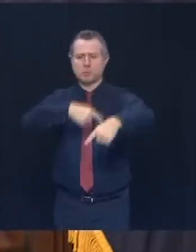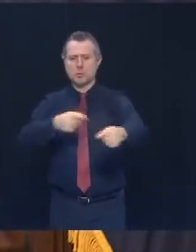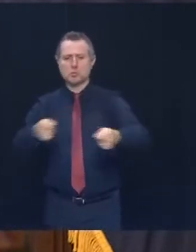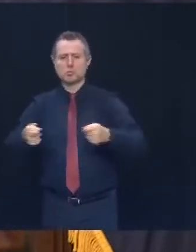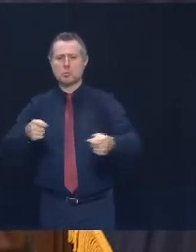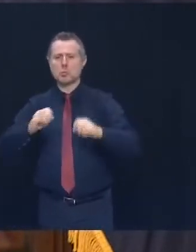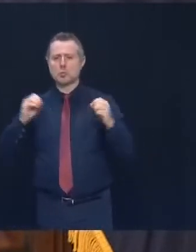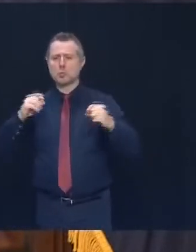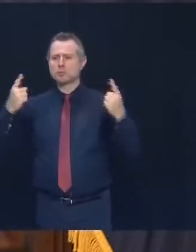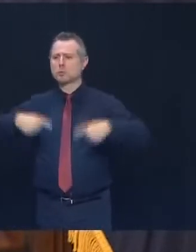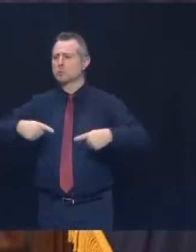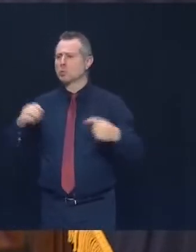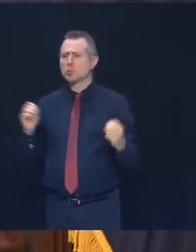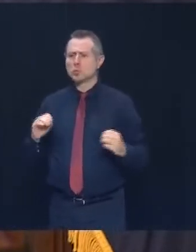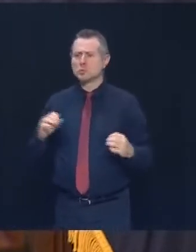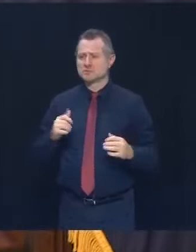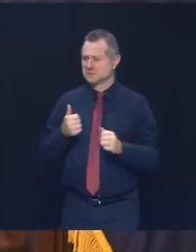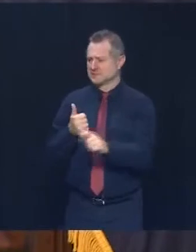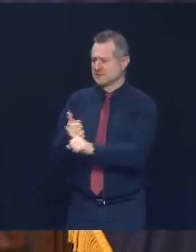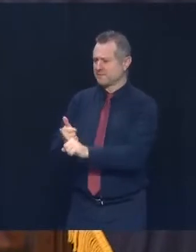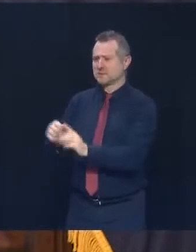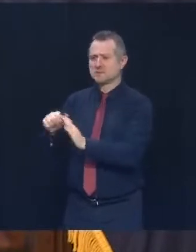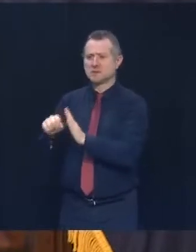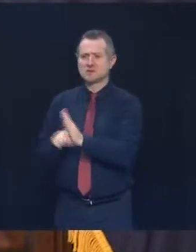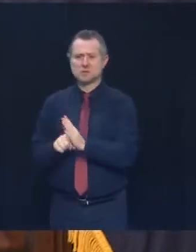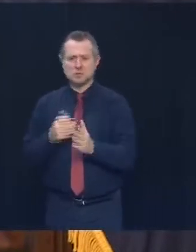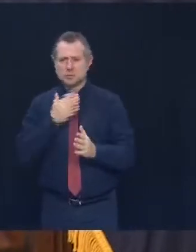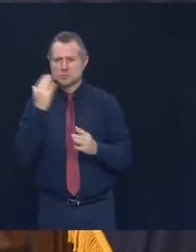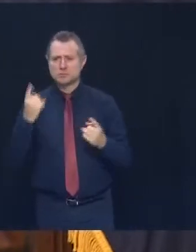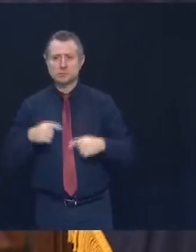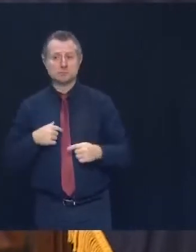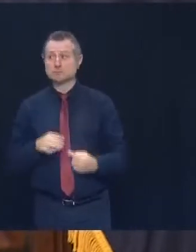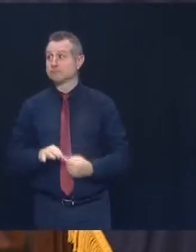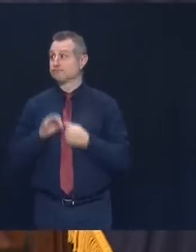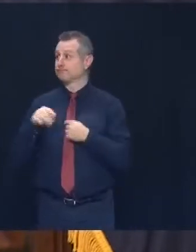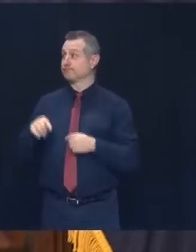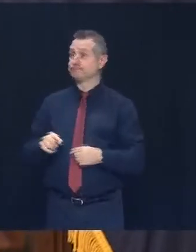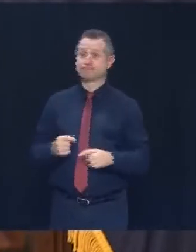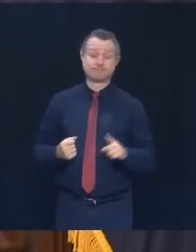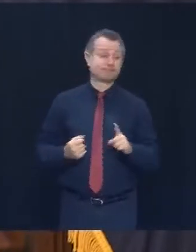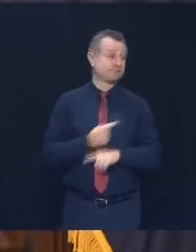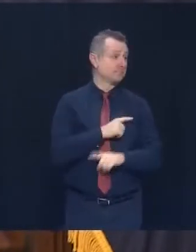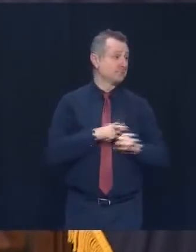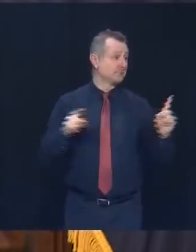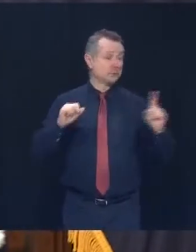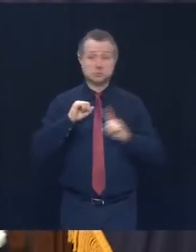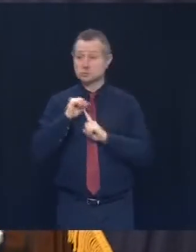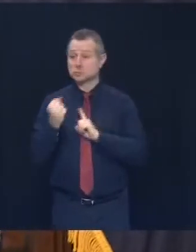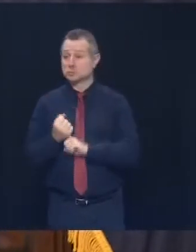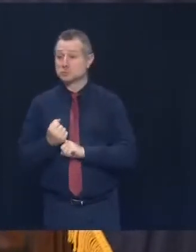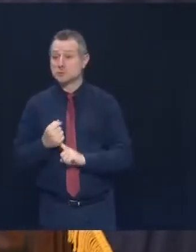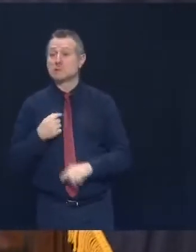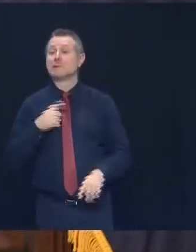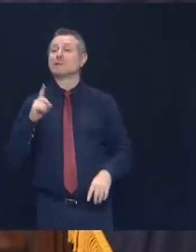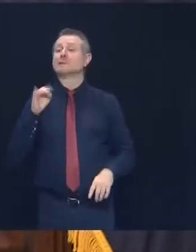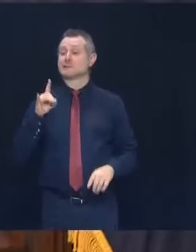this unique and absurd situation, we did quarantine at